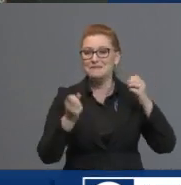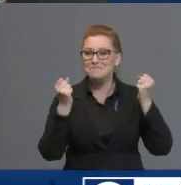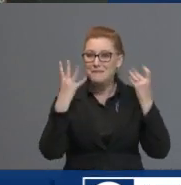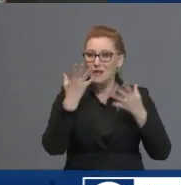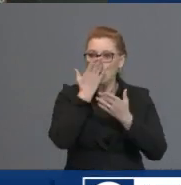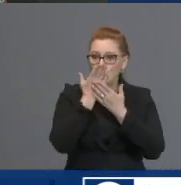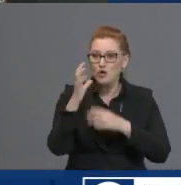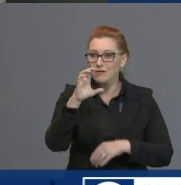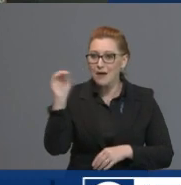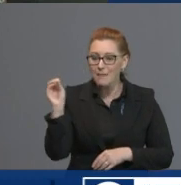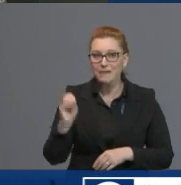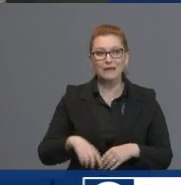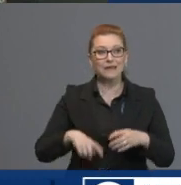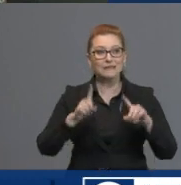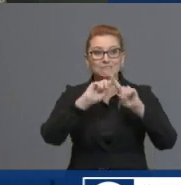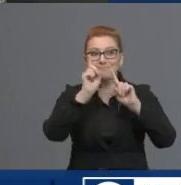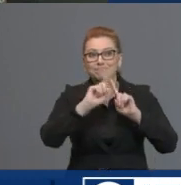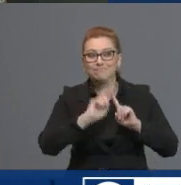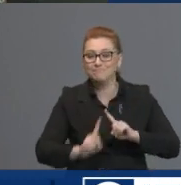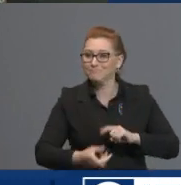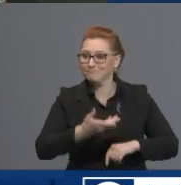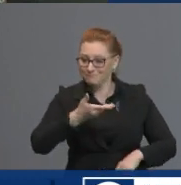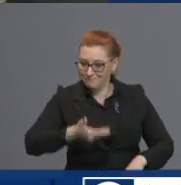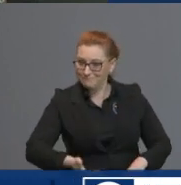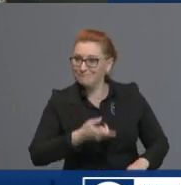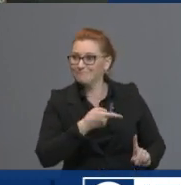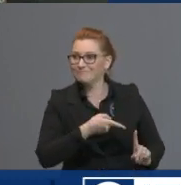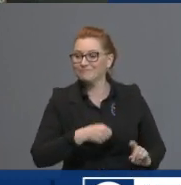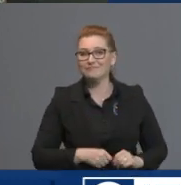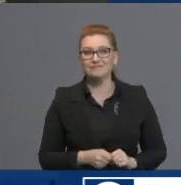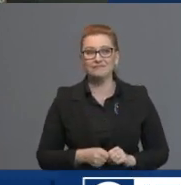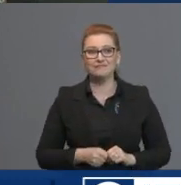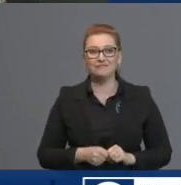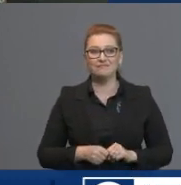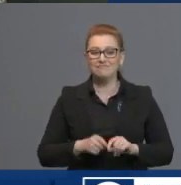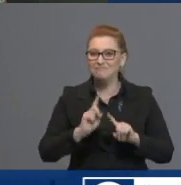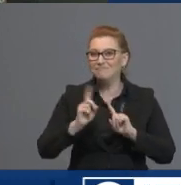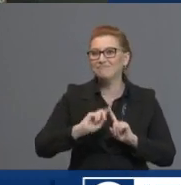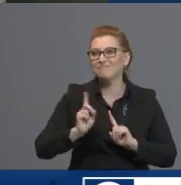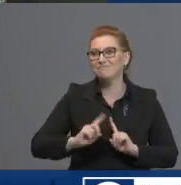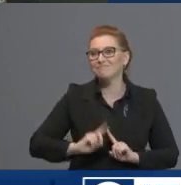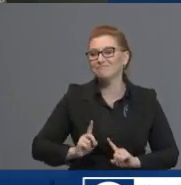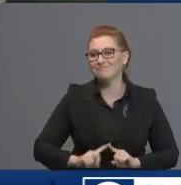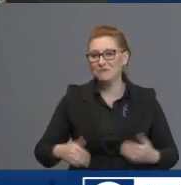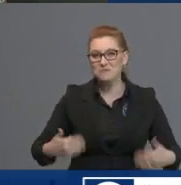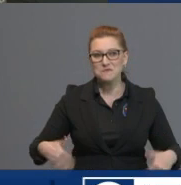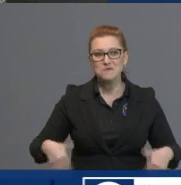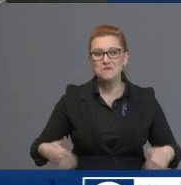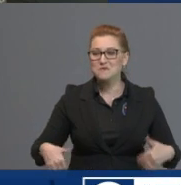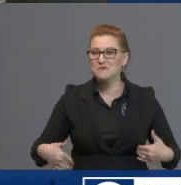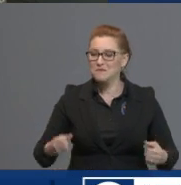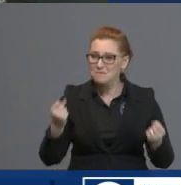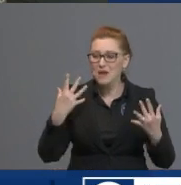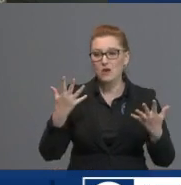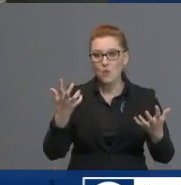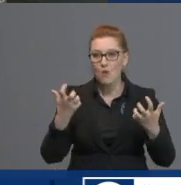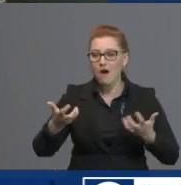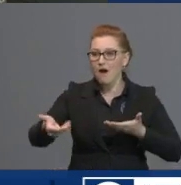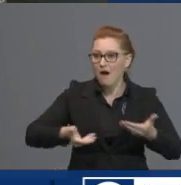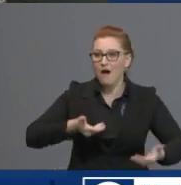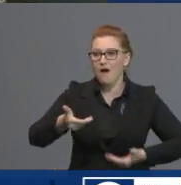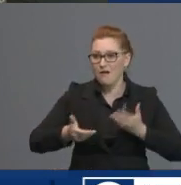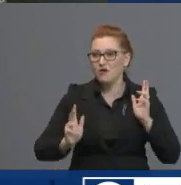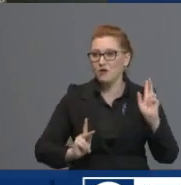here: McKesson, Vanguard, U of A, Crayola, Daisy Bread, Valleywise, U-Haul, Pitney Bowes, Hickman